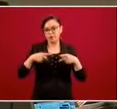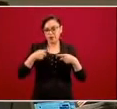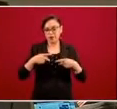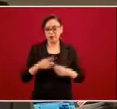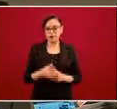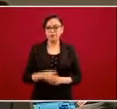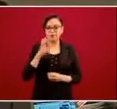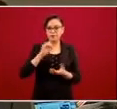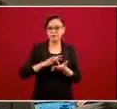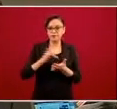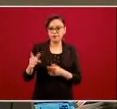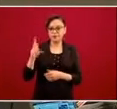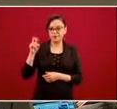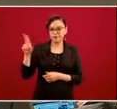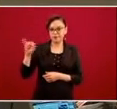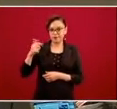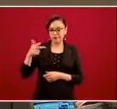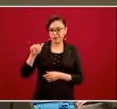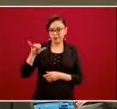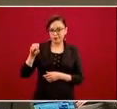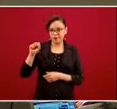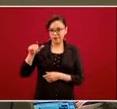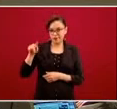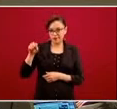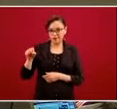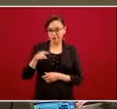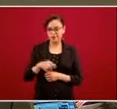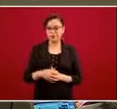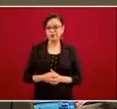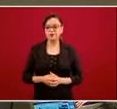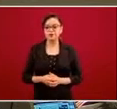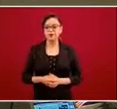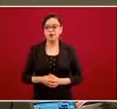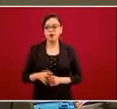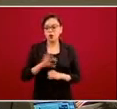ethically to all of our patients. Thank you very much.